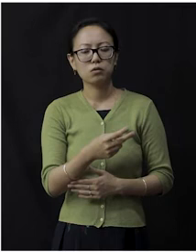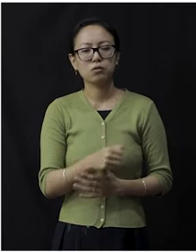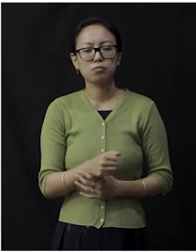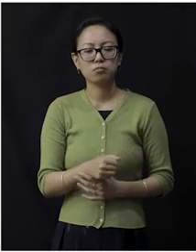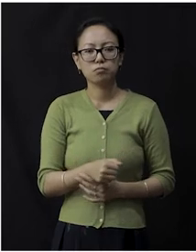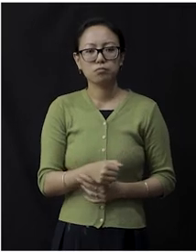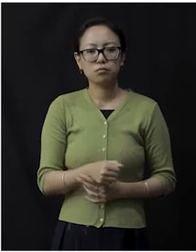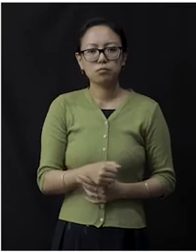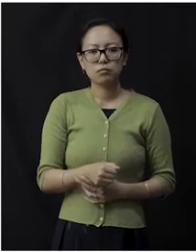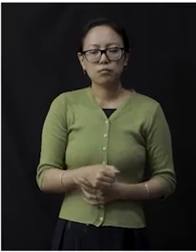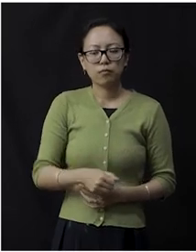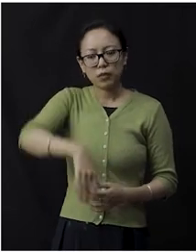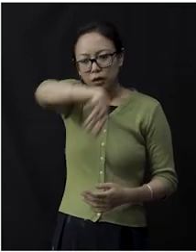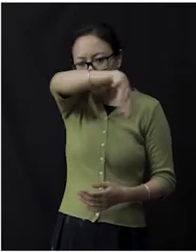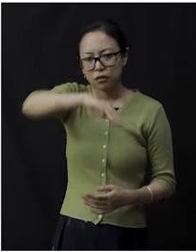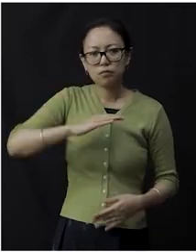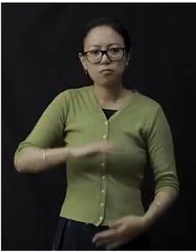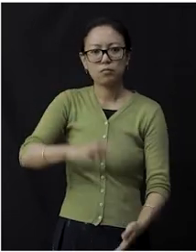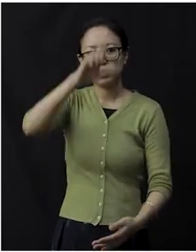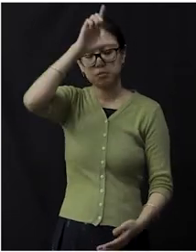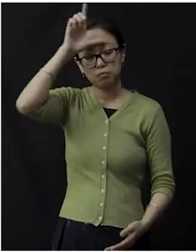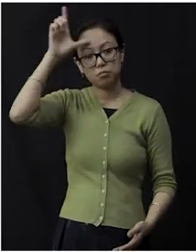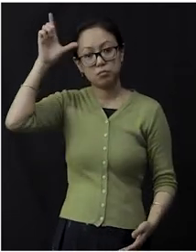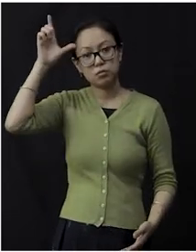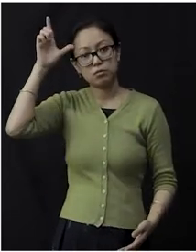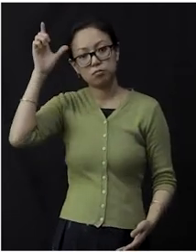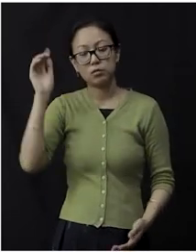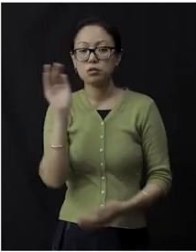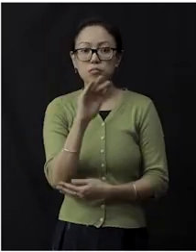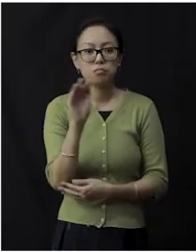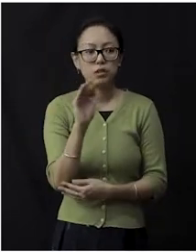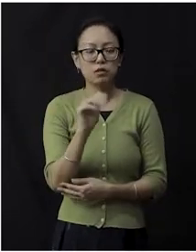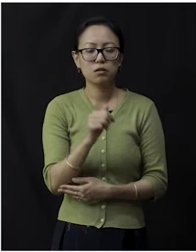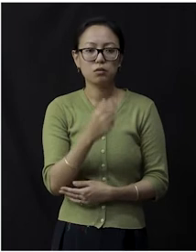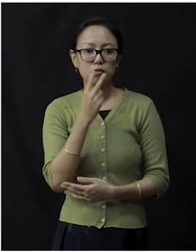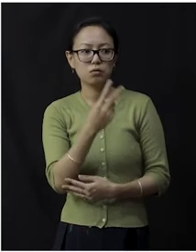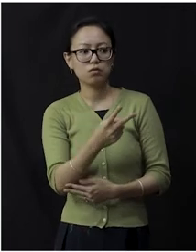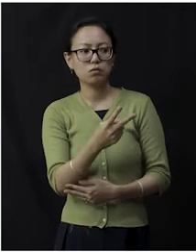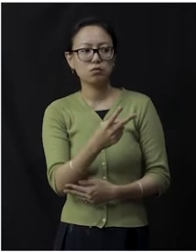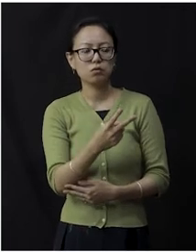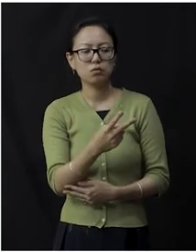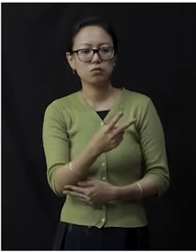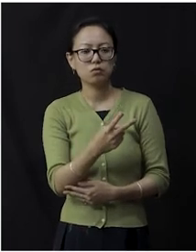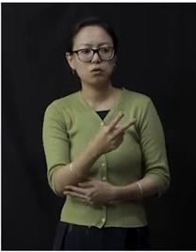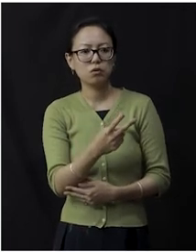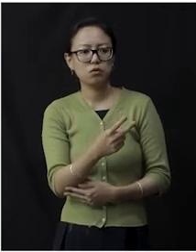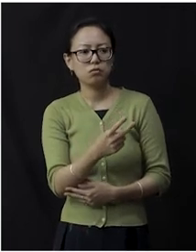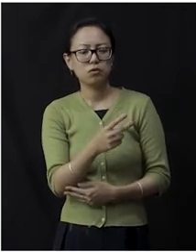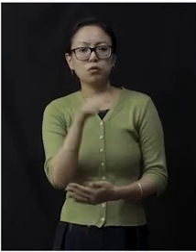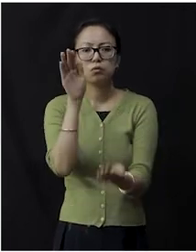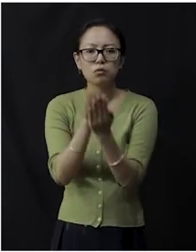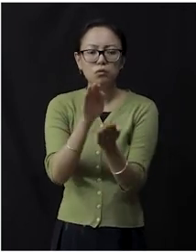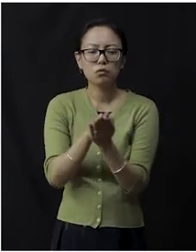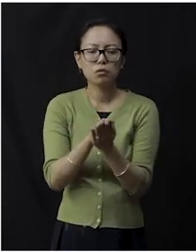baby elephant, sees that the crocodile is going to certainly kill the baby. So he comes